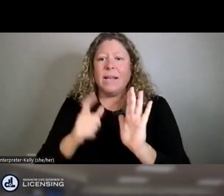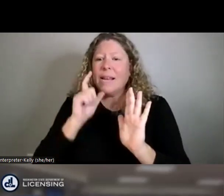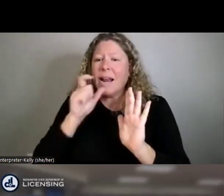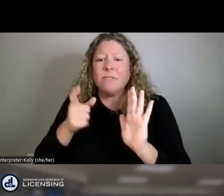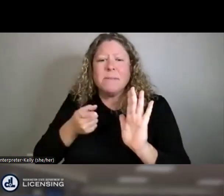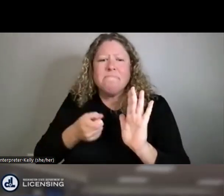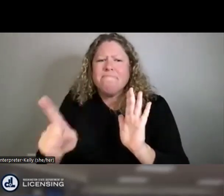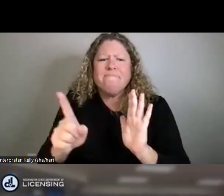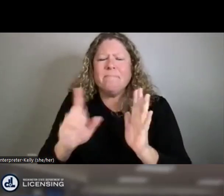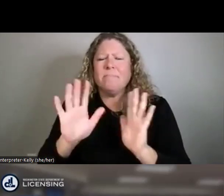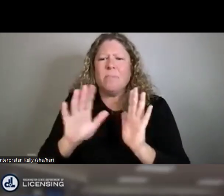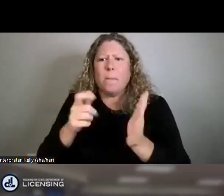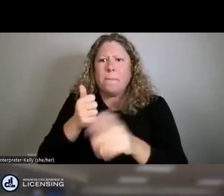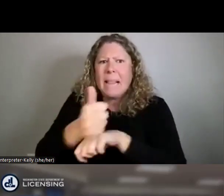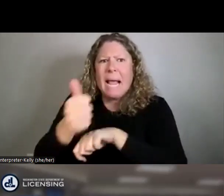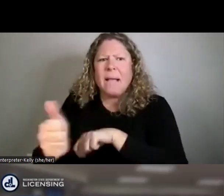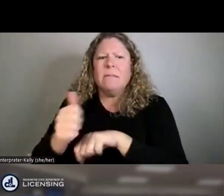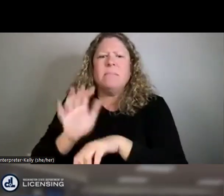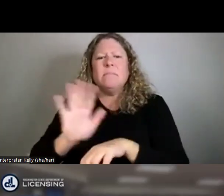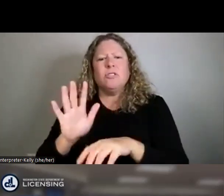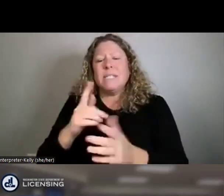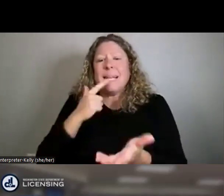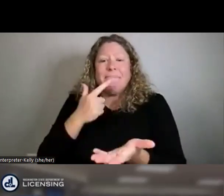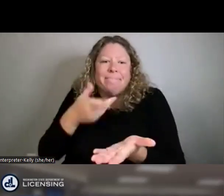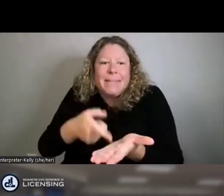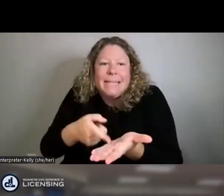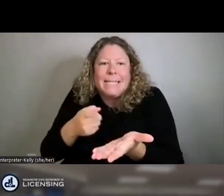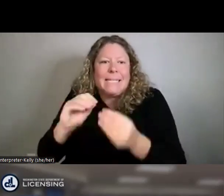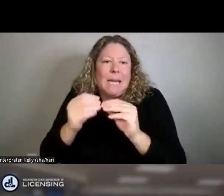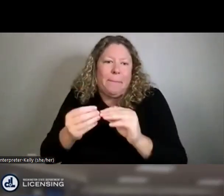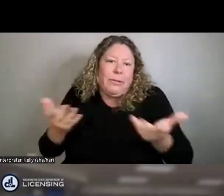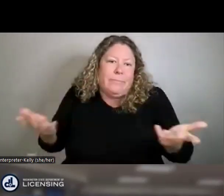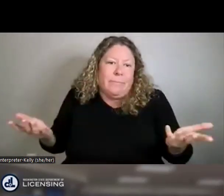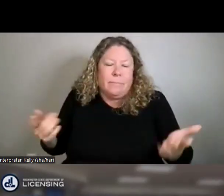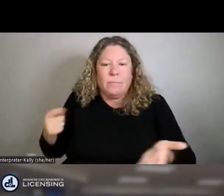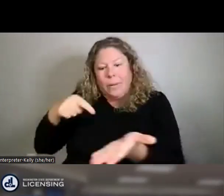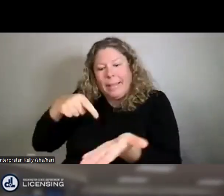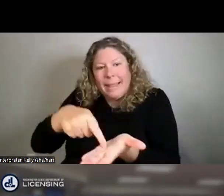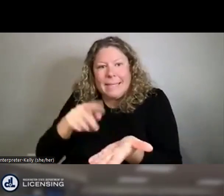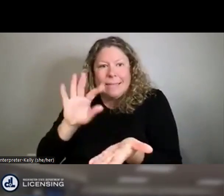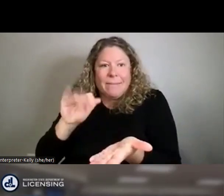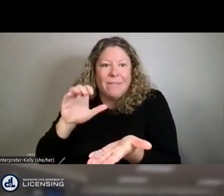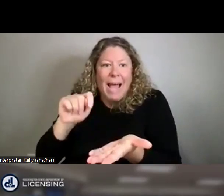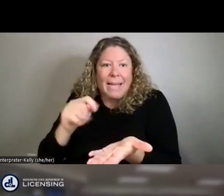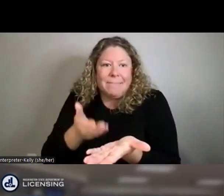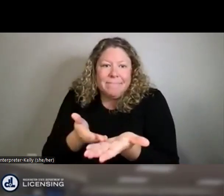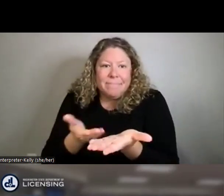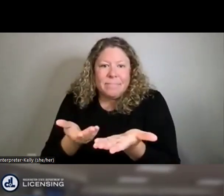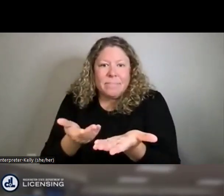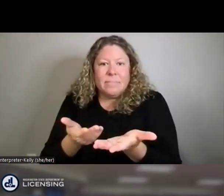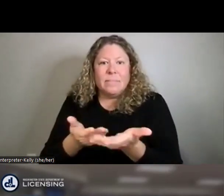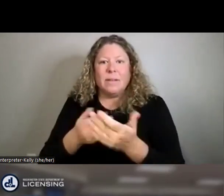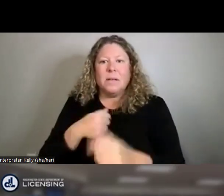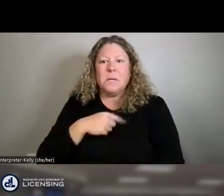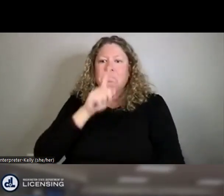information rather than, um, kind of uh, not bringing all your storytelling